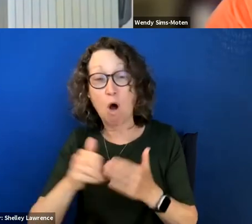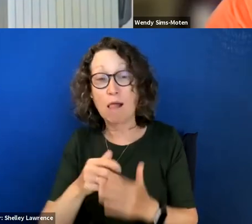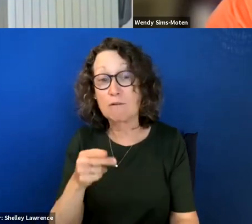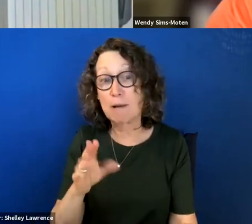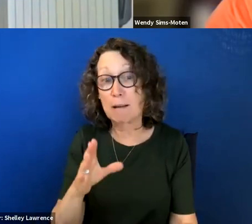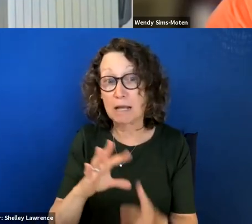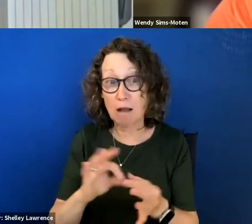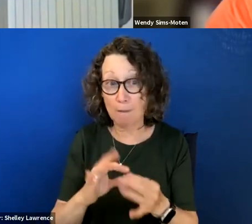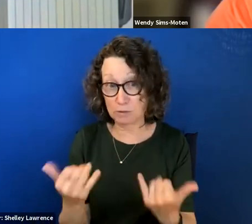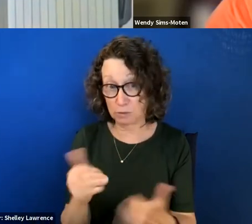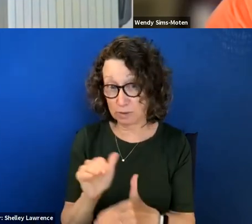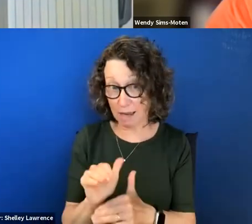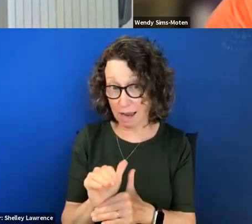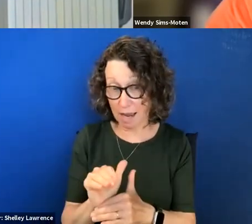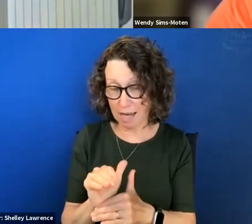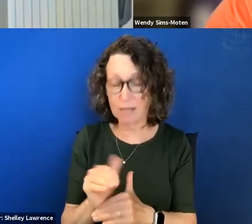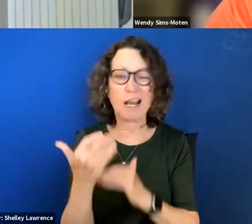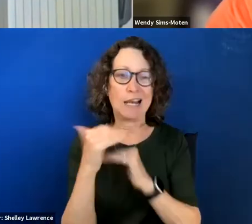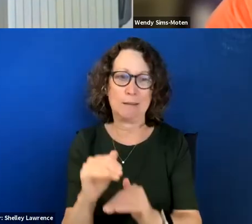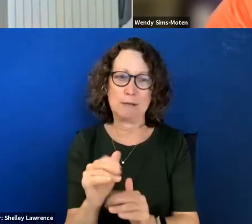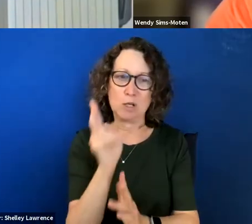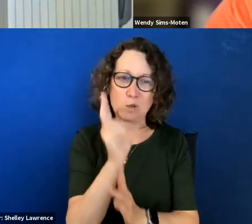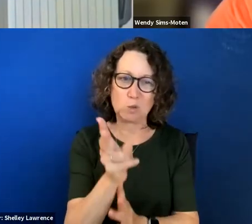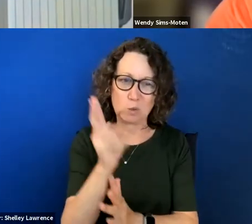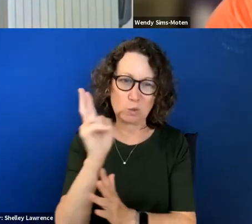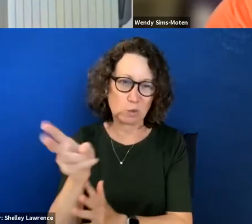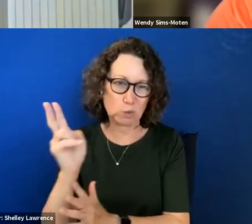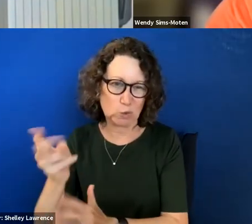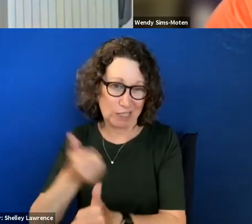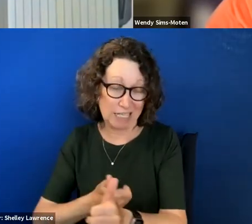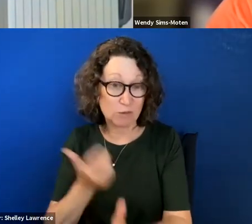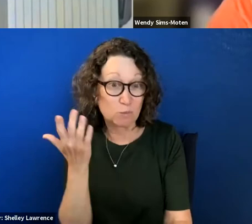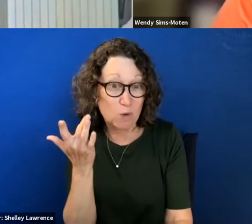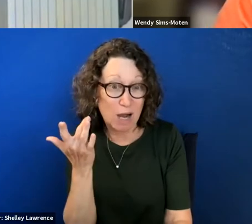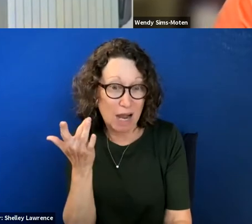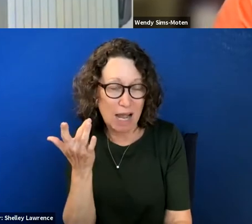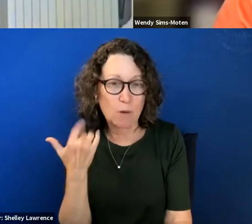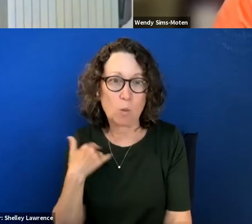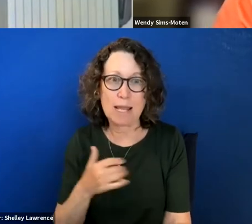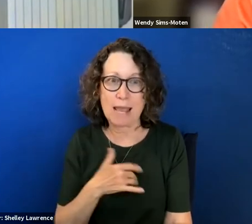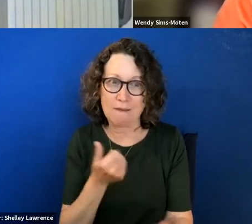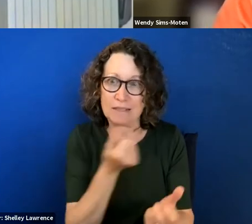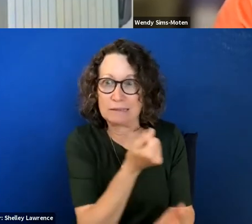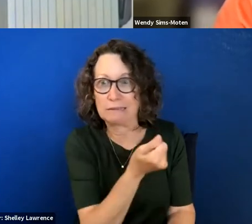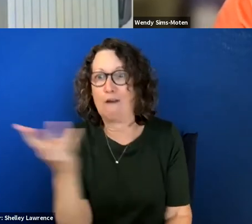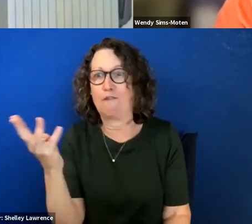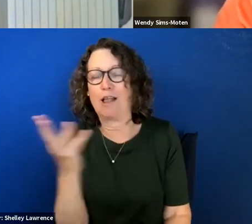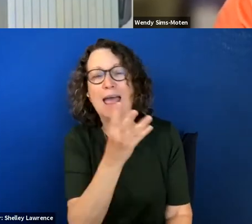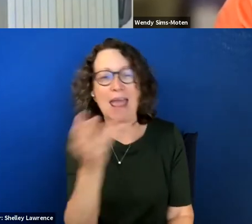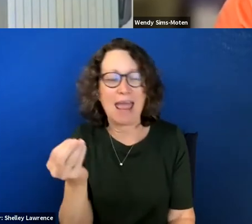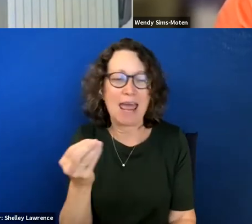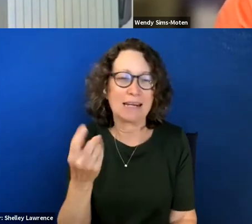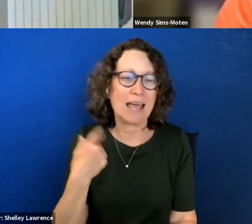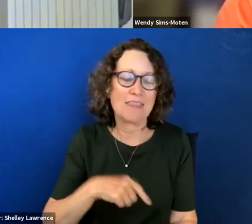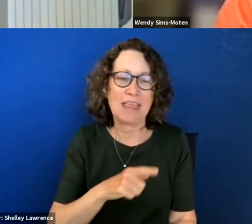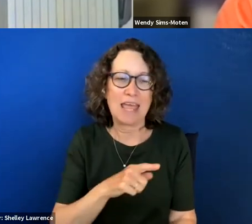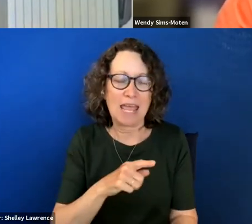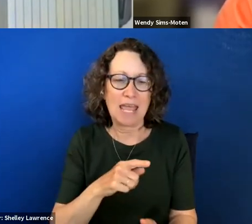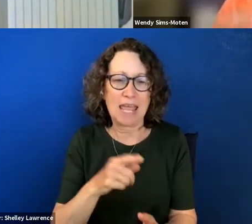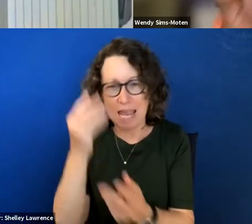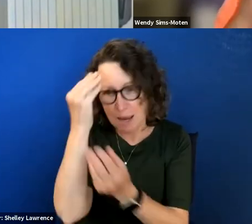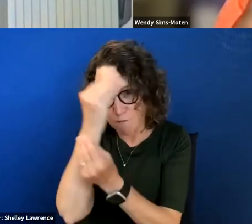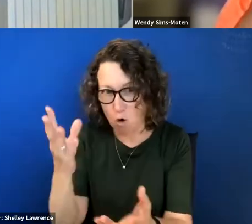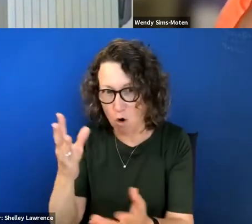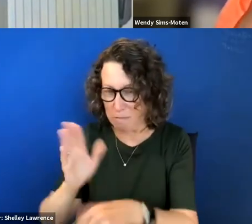comments tonight will be limited to 2 minutes each because we have quite a few. And also they were informed